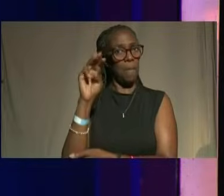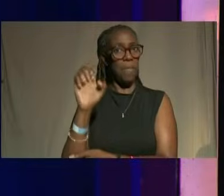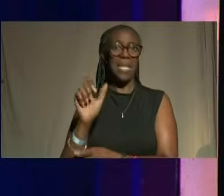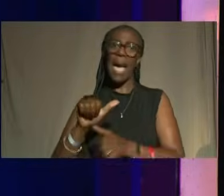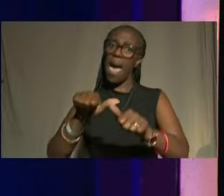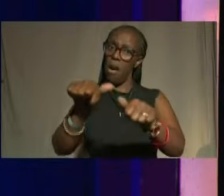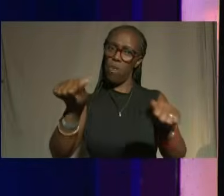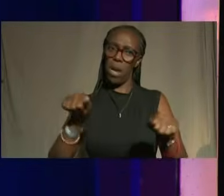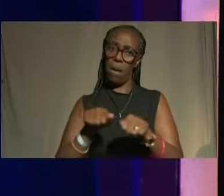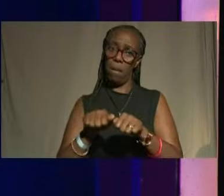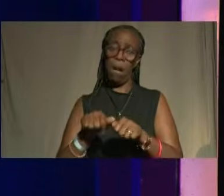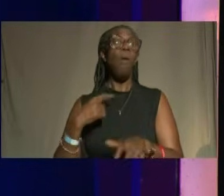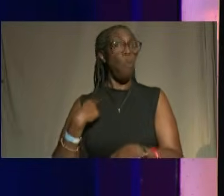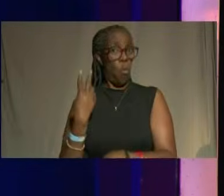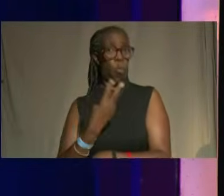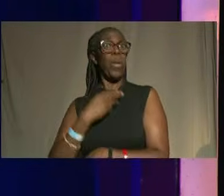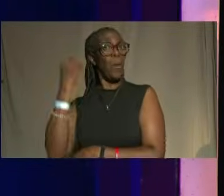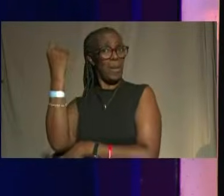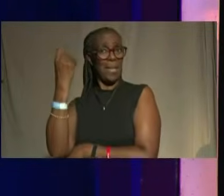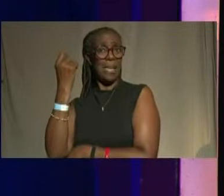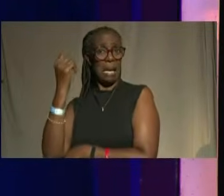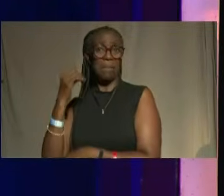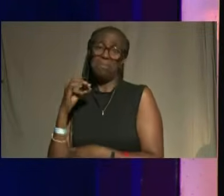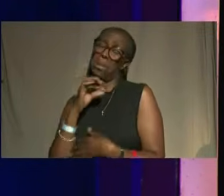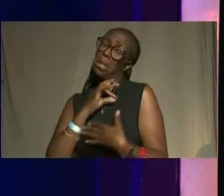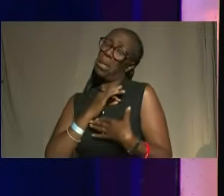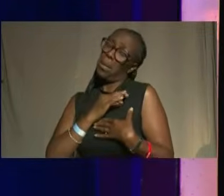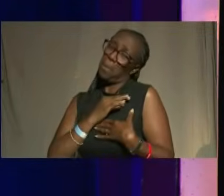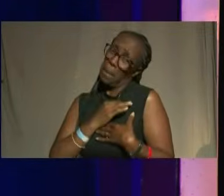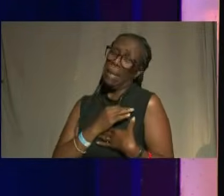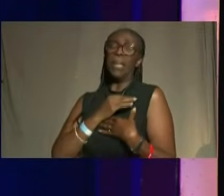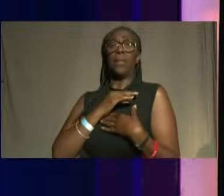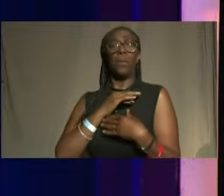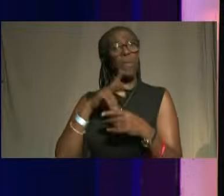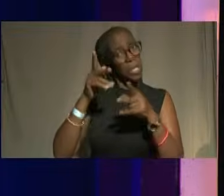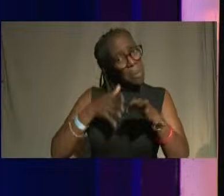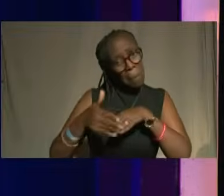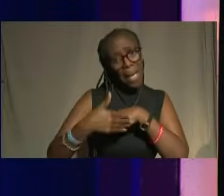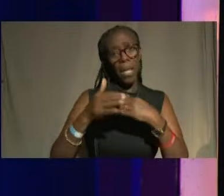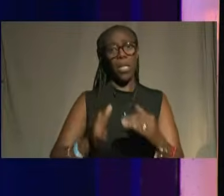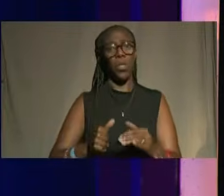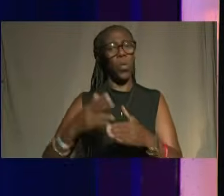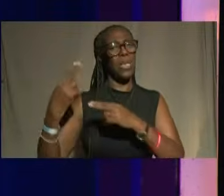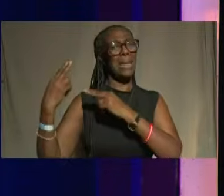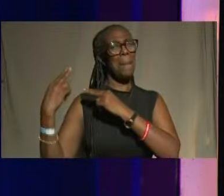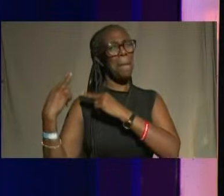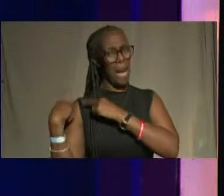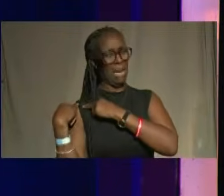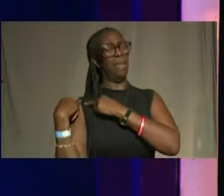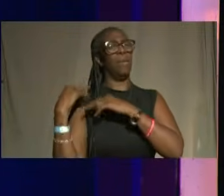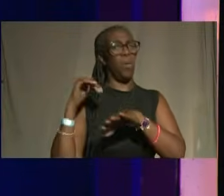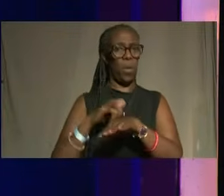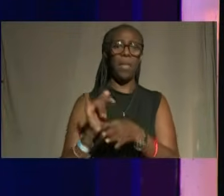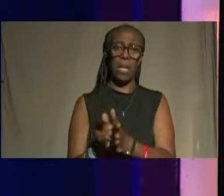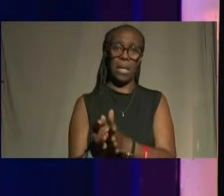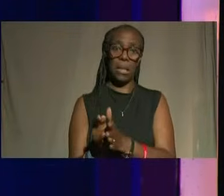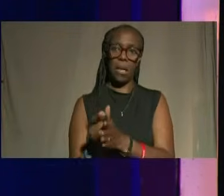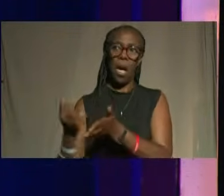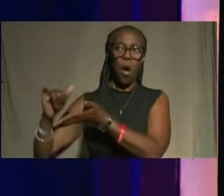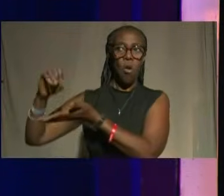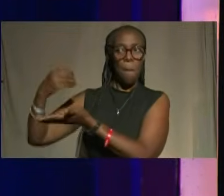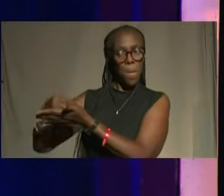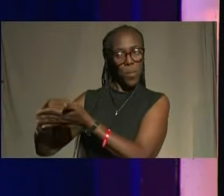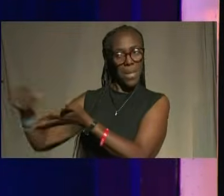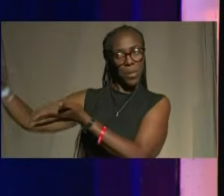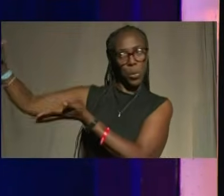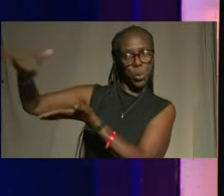understand the plight of our Jamaicans who depend on these. In terms of remittances, that's another area that's very,